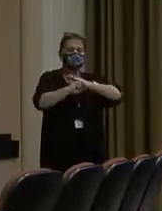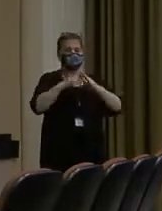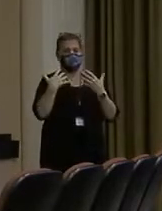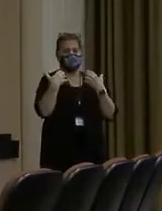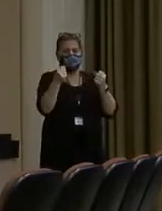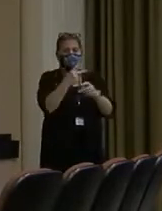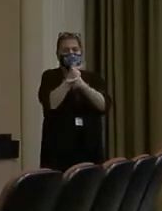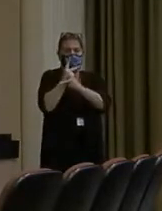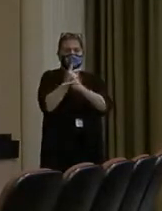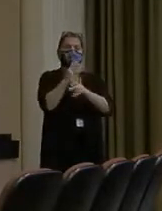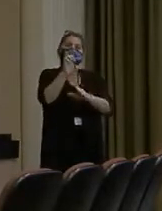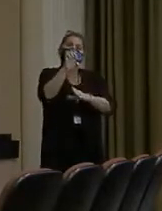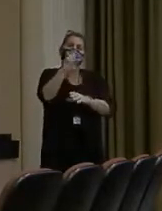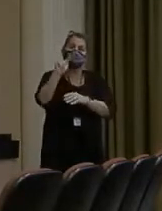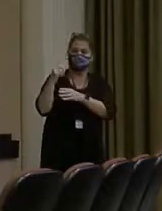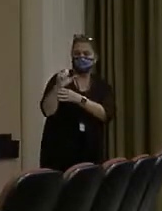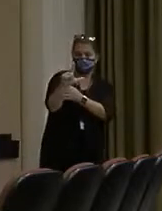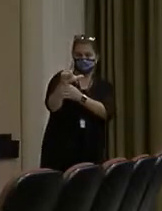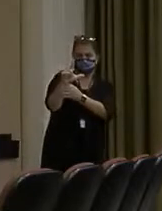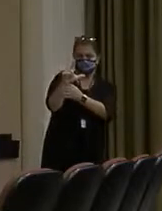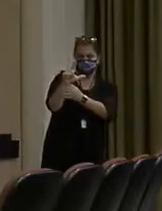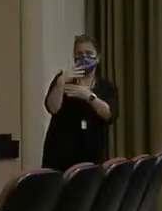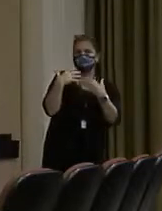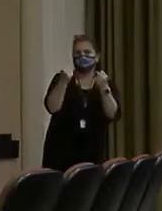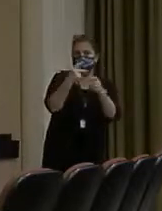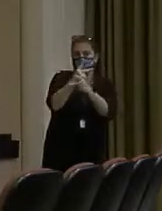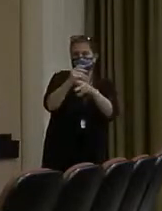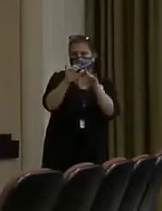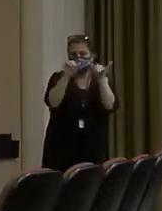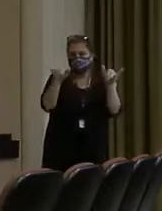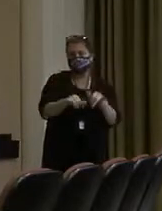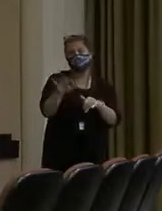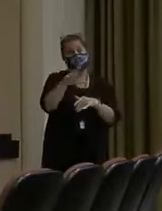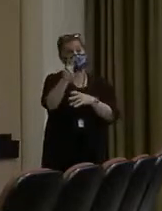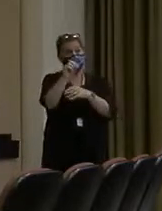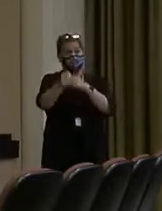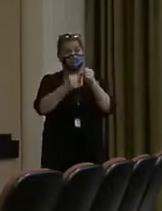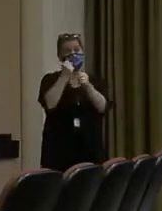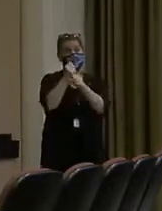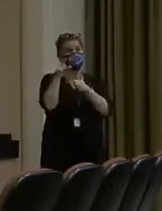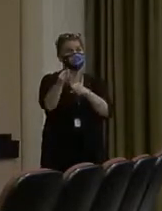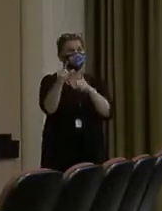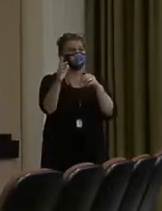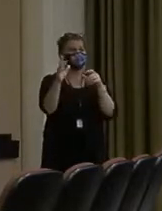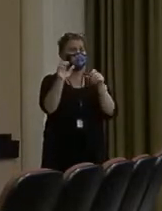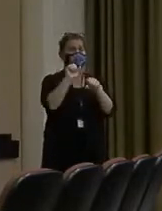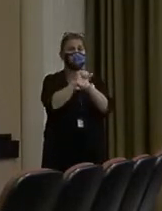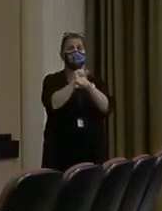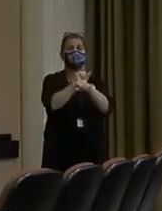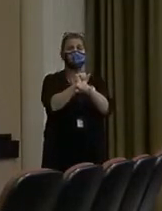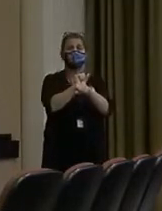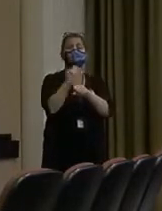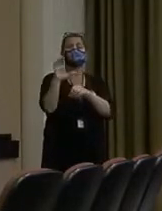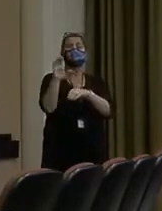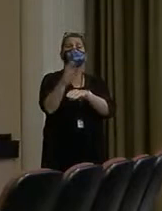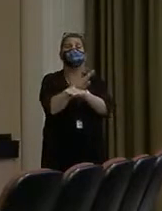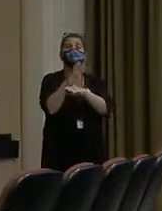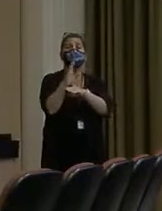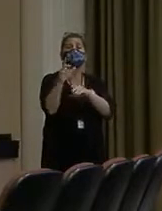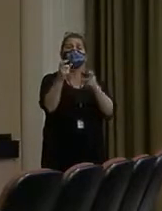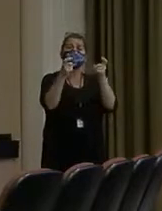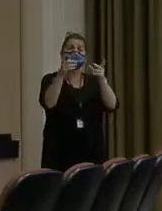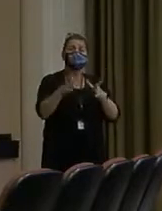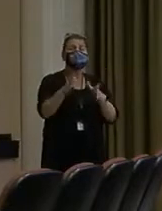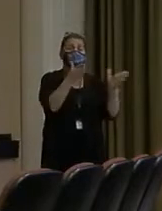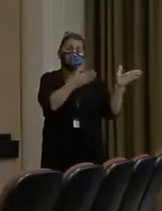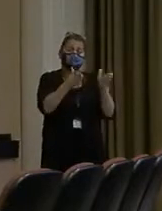an ethical healthcare system. And formerly, for about 30 years, he worked as a corporate administrator and